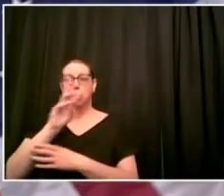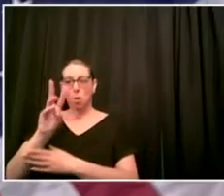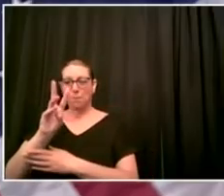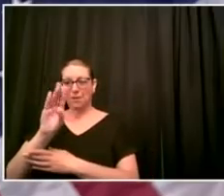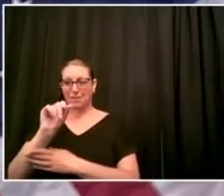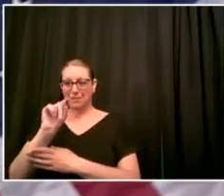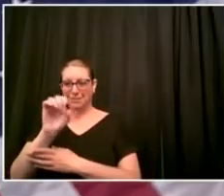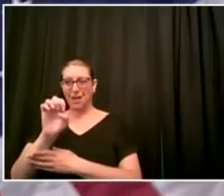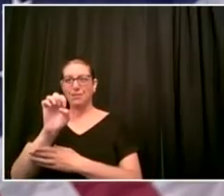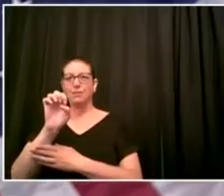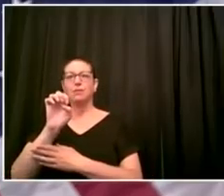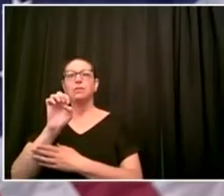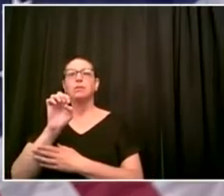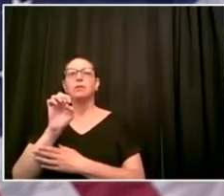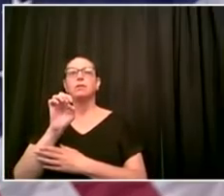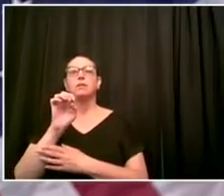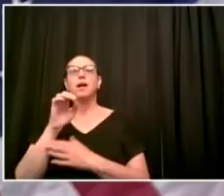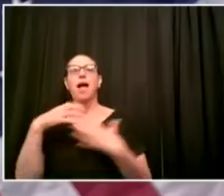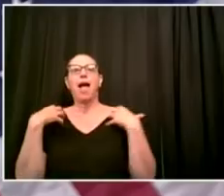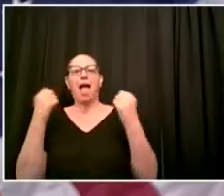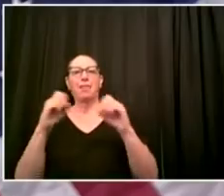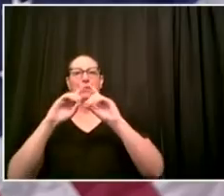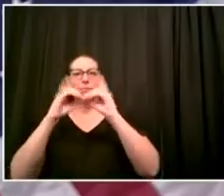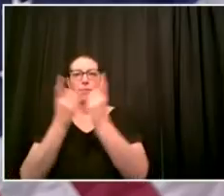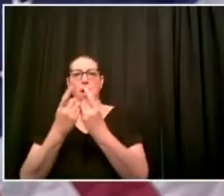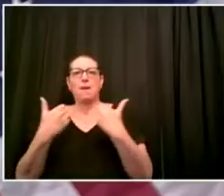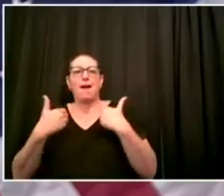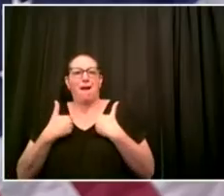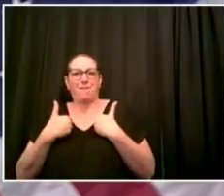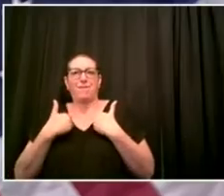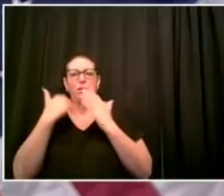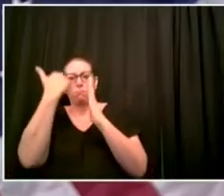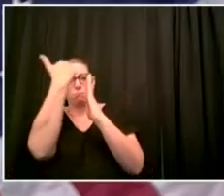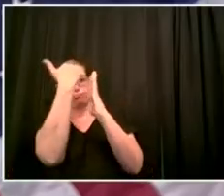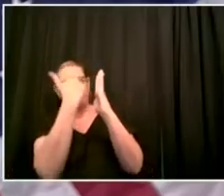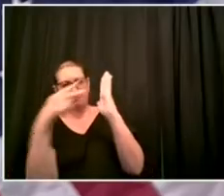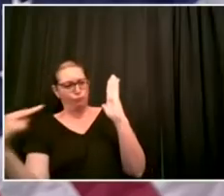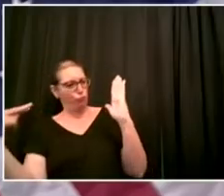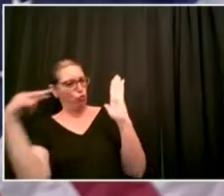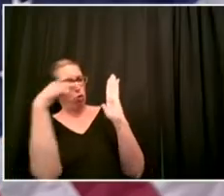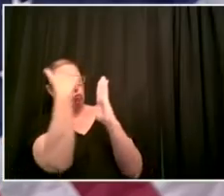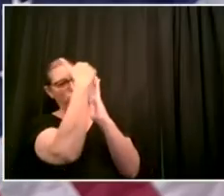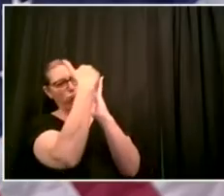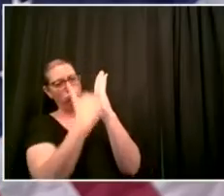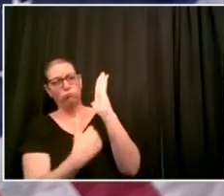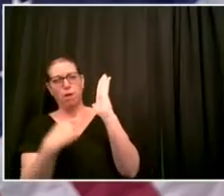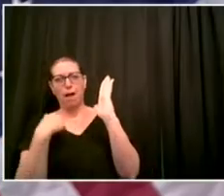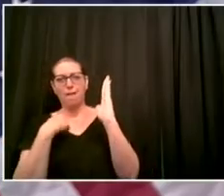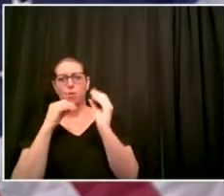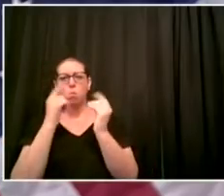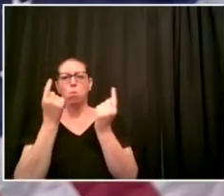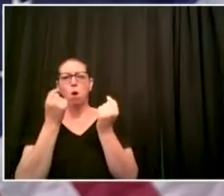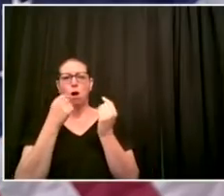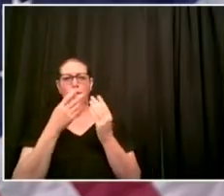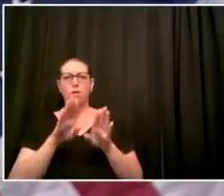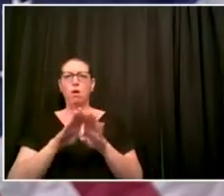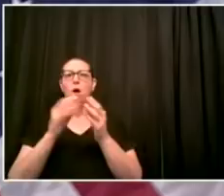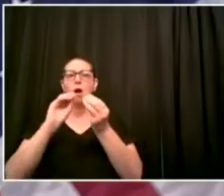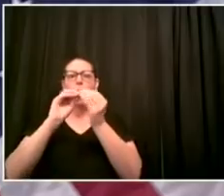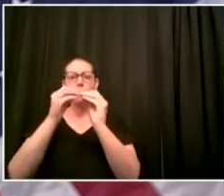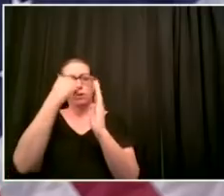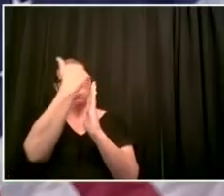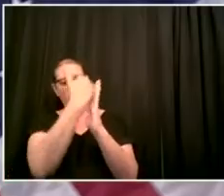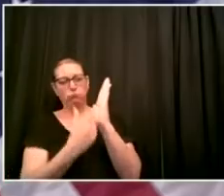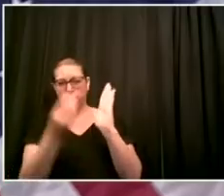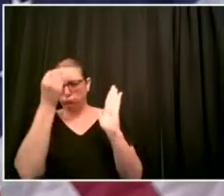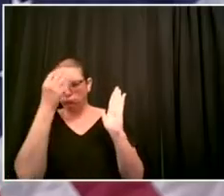get you more. But there's no question that there's been profound disparity. That's affected South Asian communities as well. It's affected the Bangladeshi community,